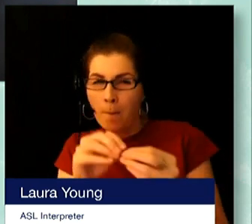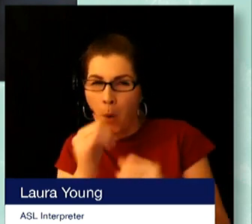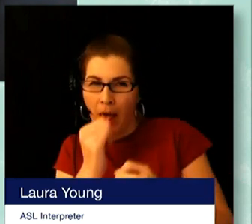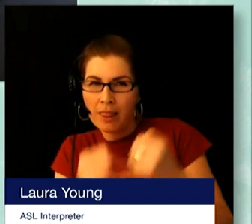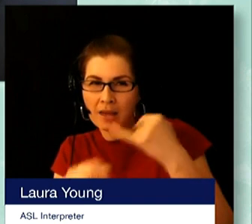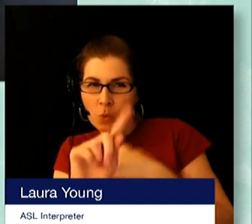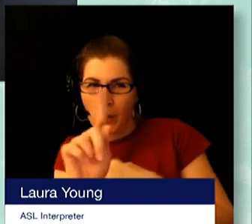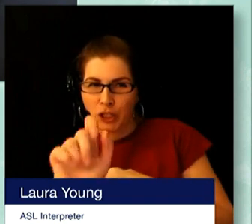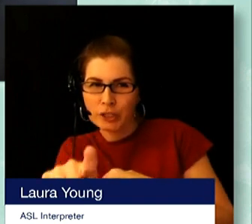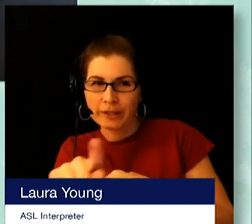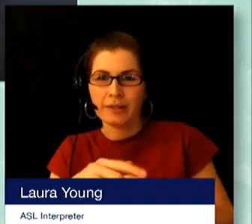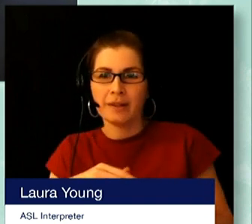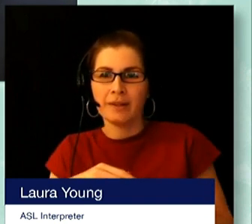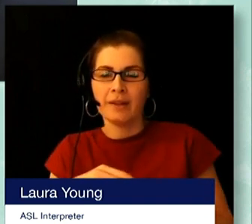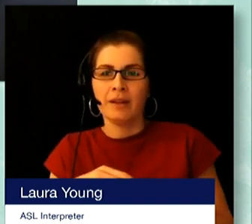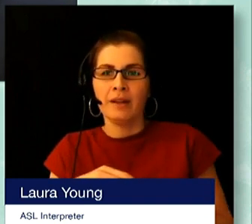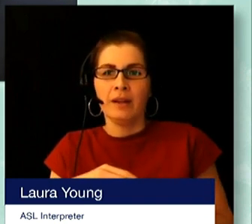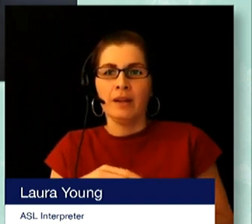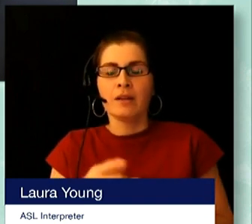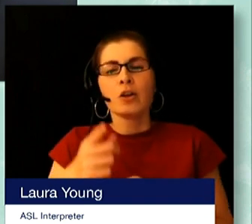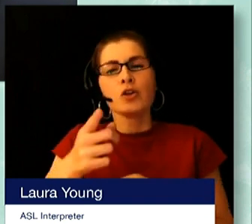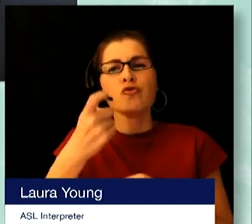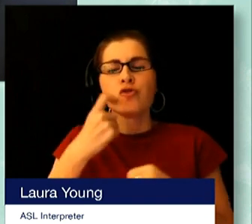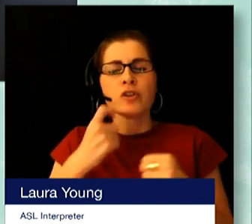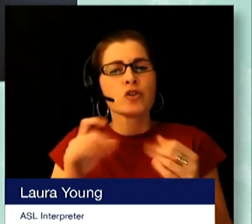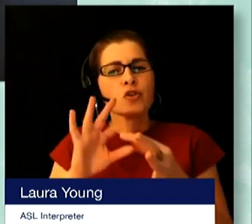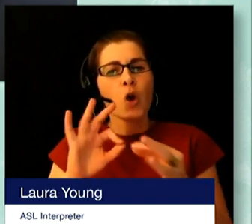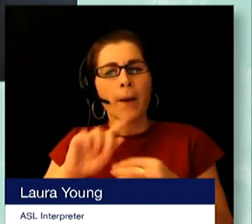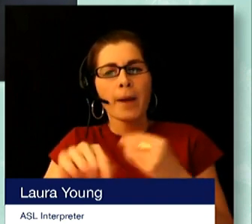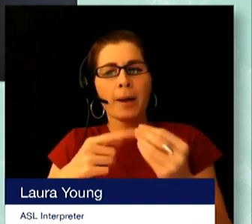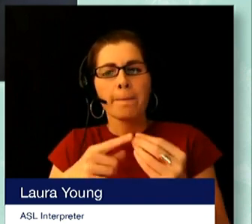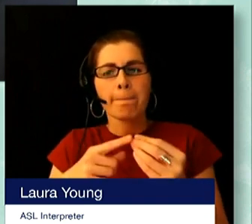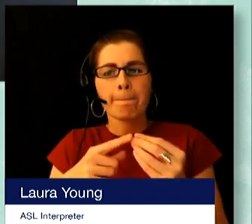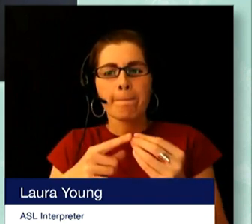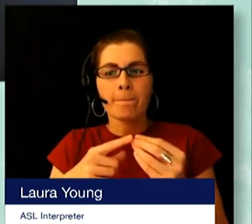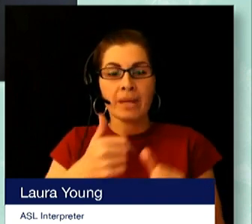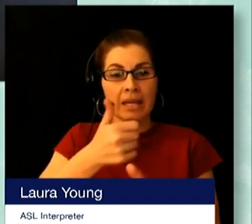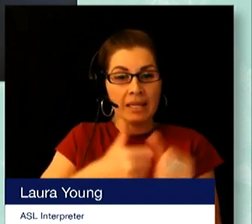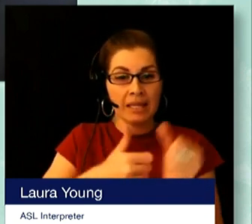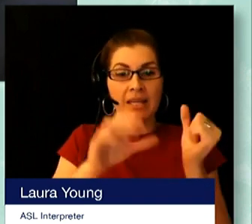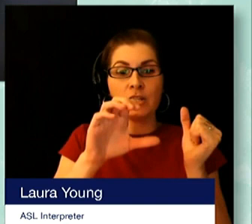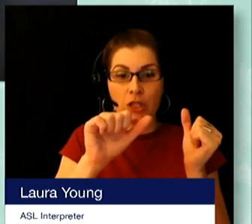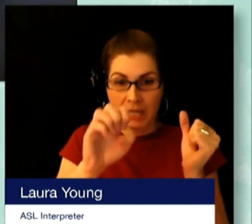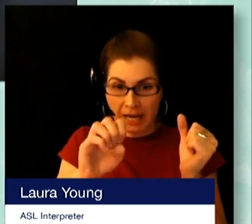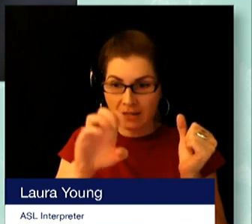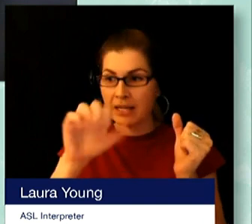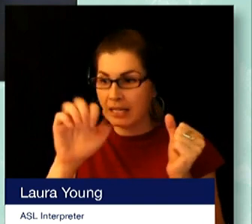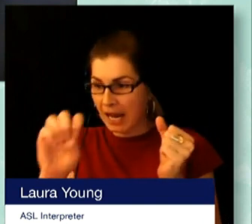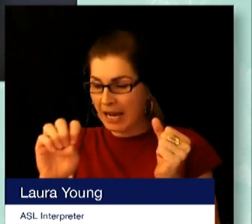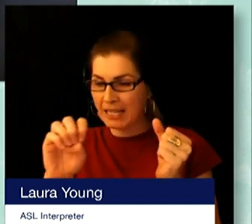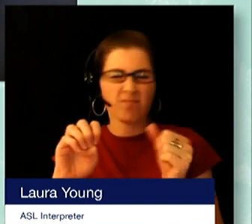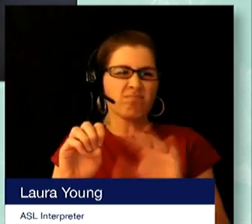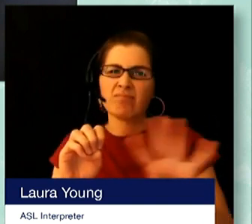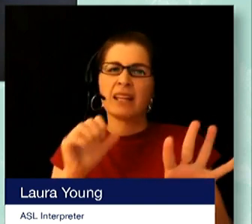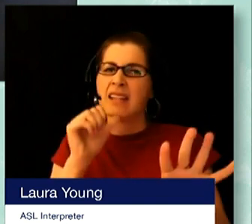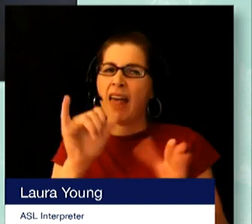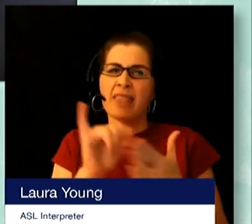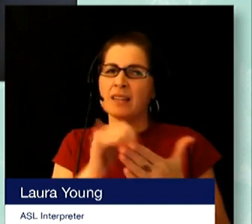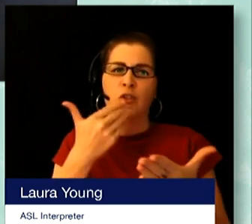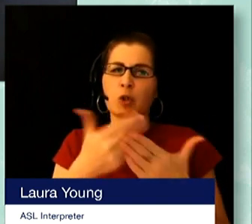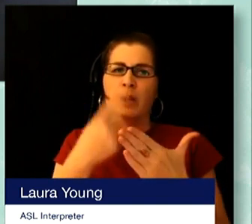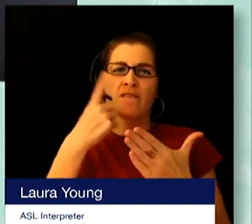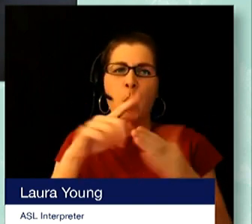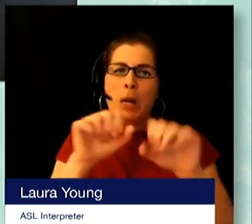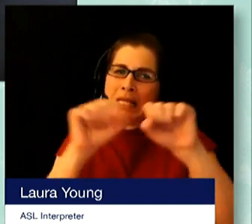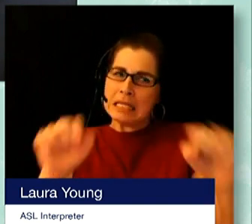quick thoughts on this. You know, what you've talked about there is the fact that case-by-case decisions, like you said, are not the way to do systemic reform. You know, we